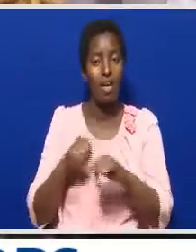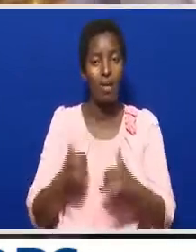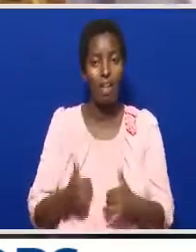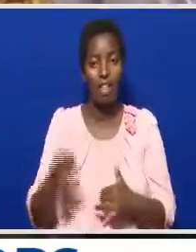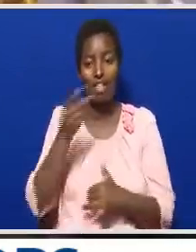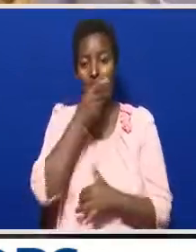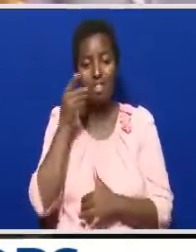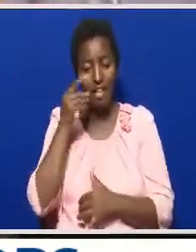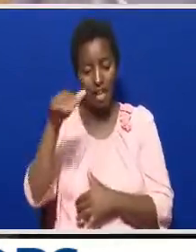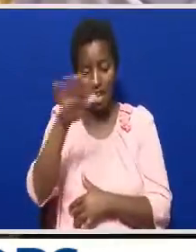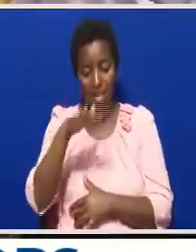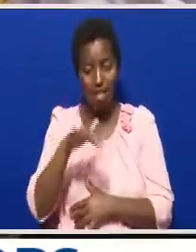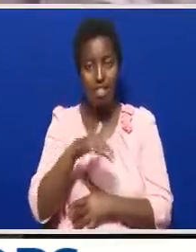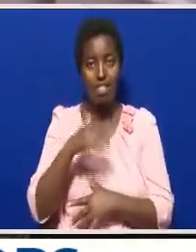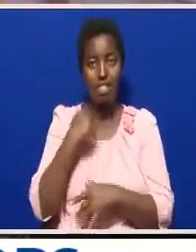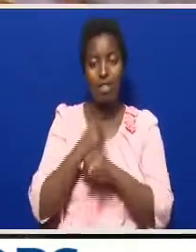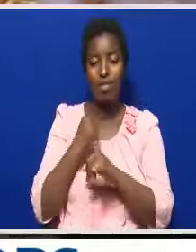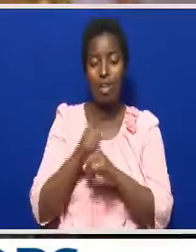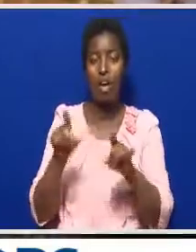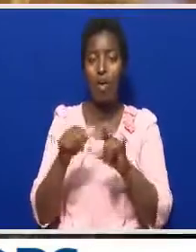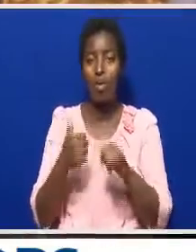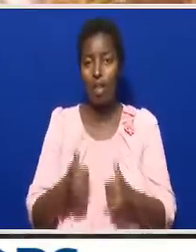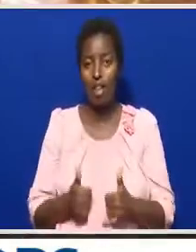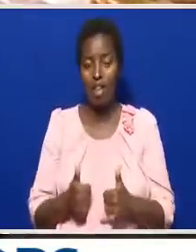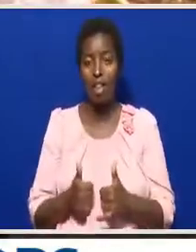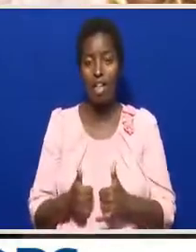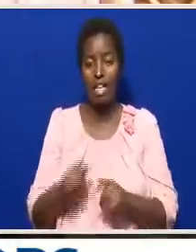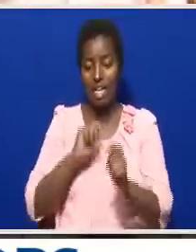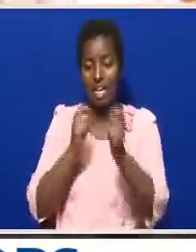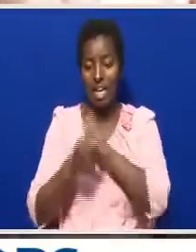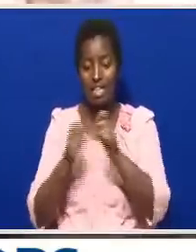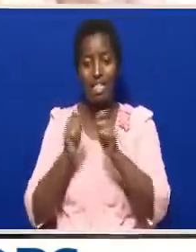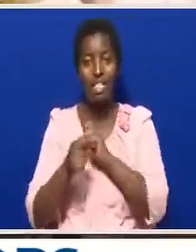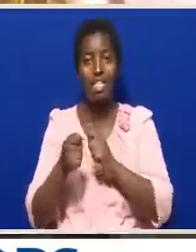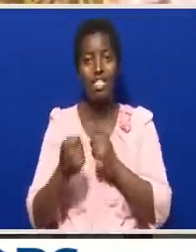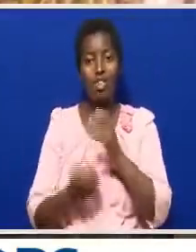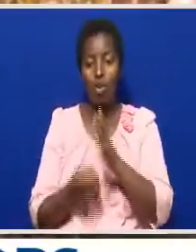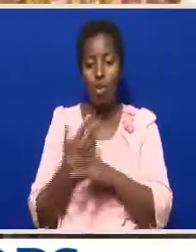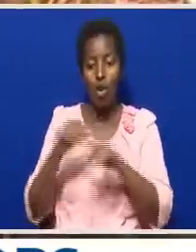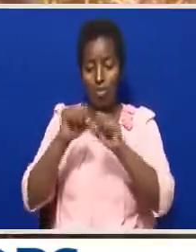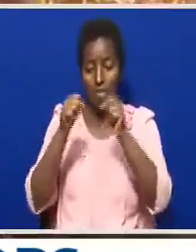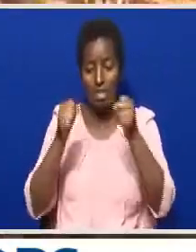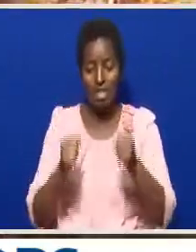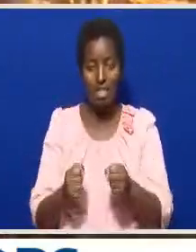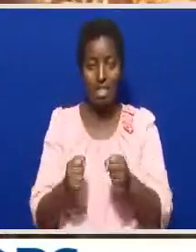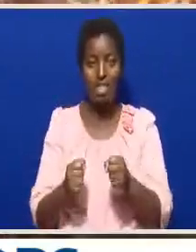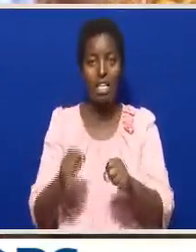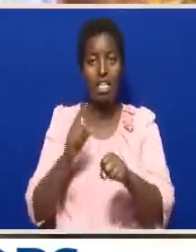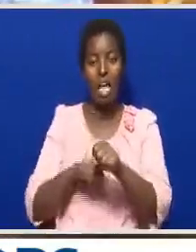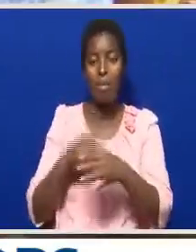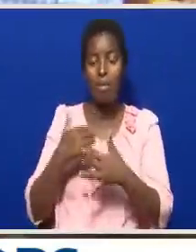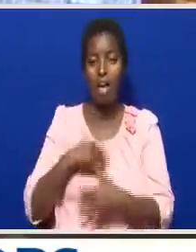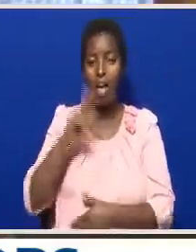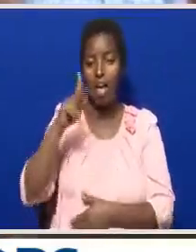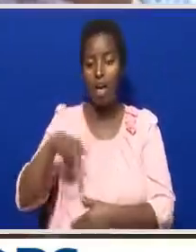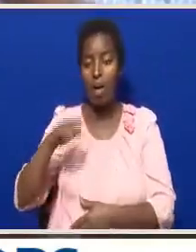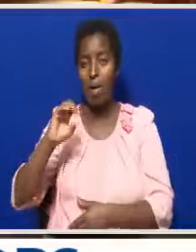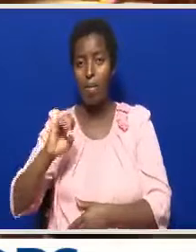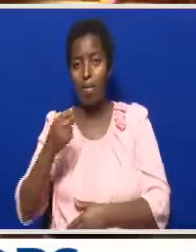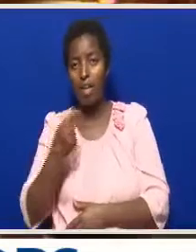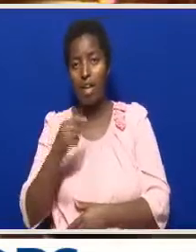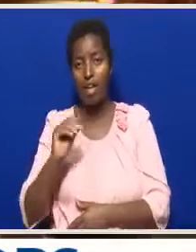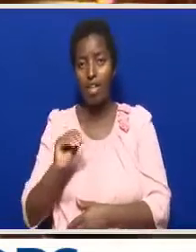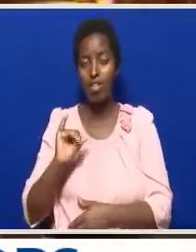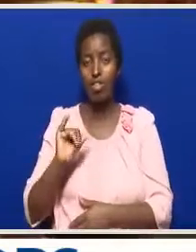tropics, and it fits very well in the cropping system, especially where we have pigeon pea and green gram. So